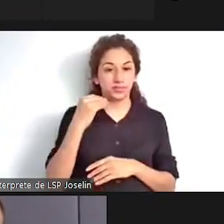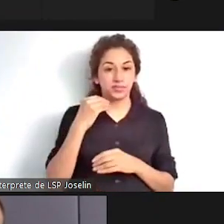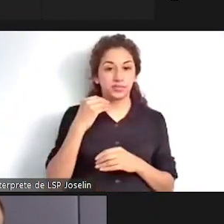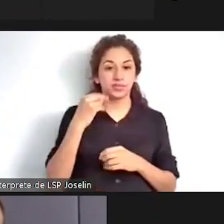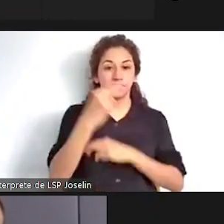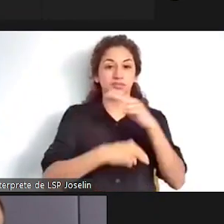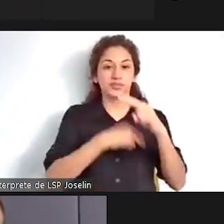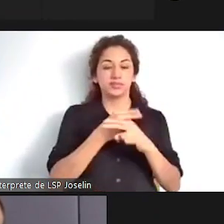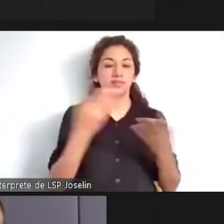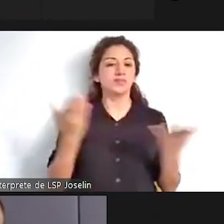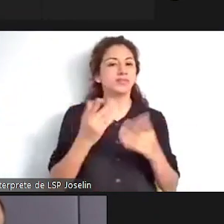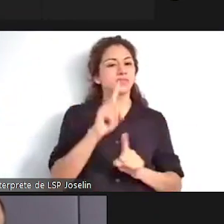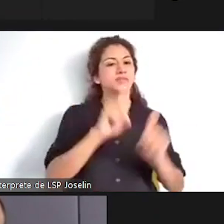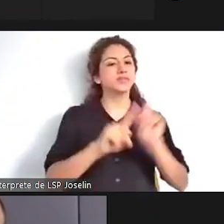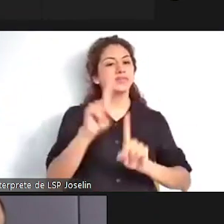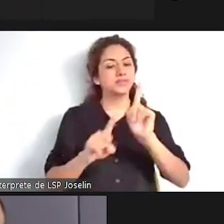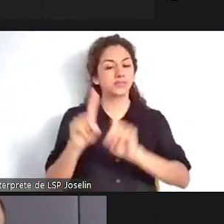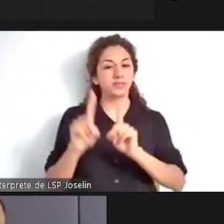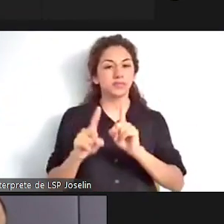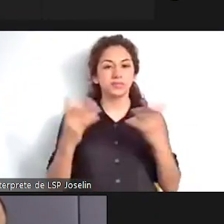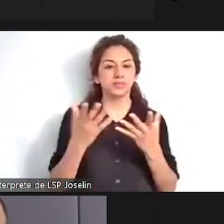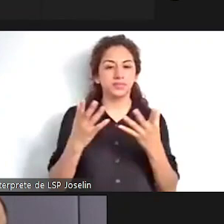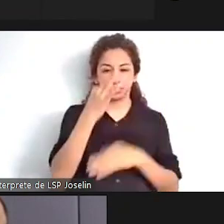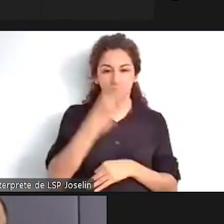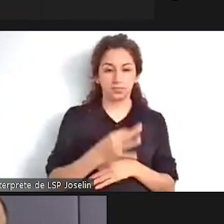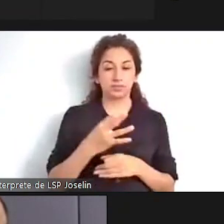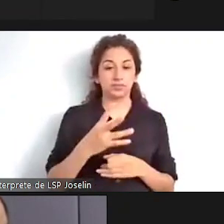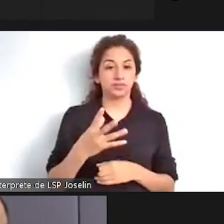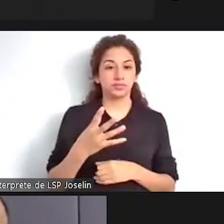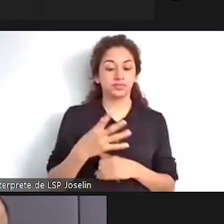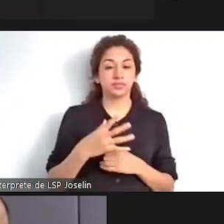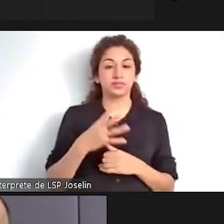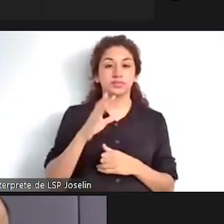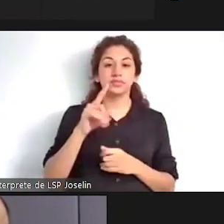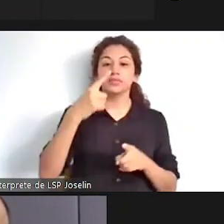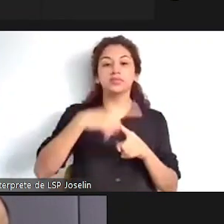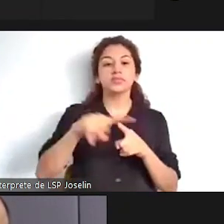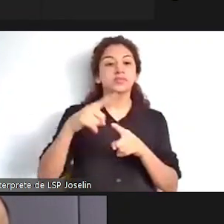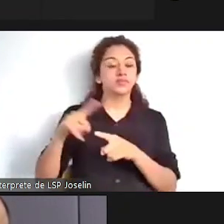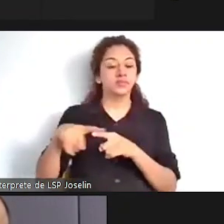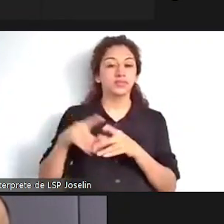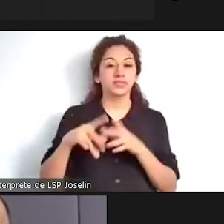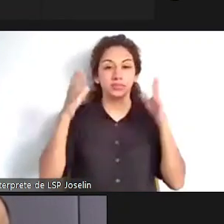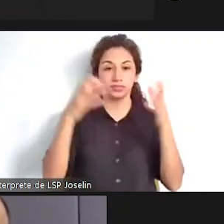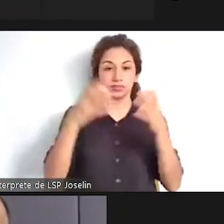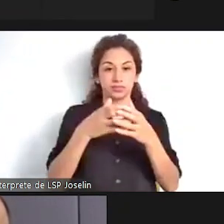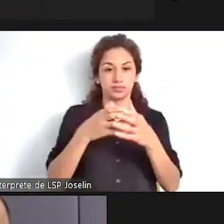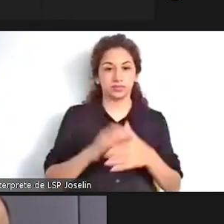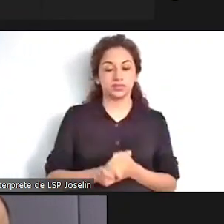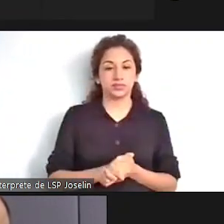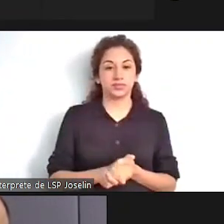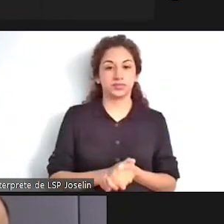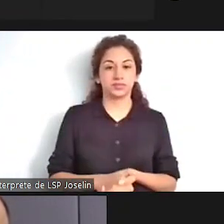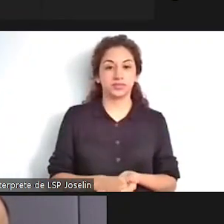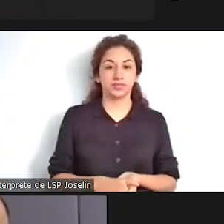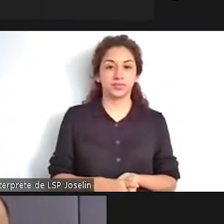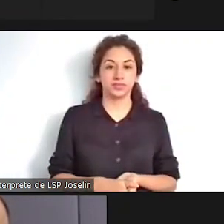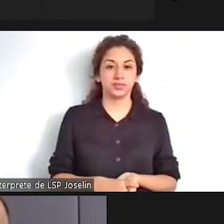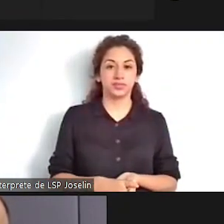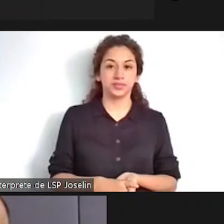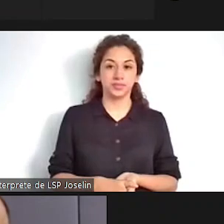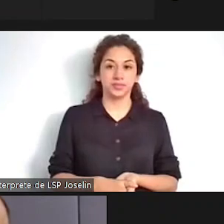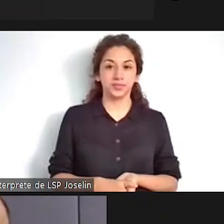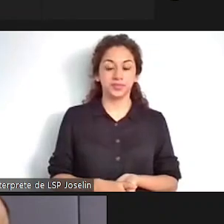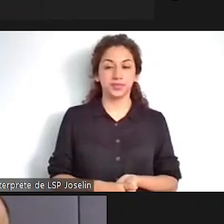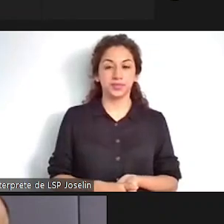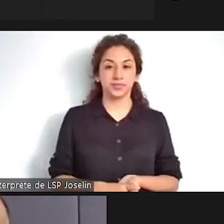building and these some specificities in latin america have been revealed and we have to take it into account for the next plants in the